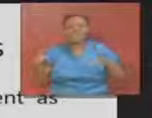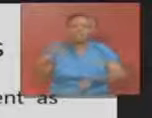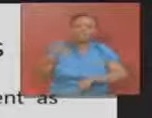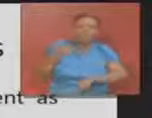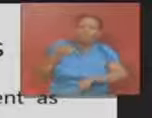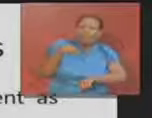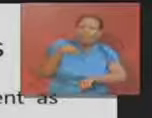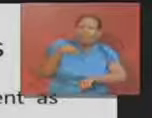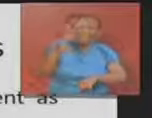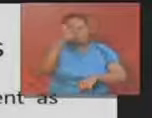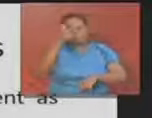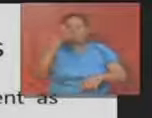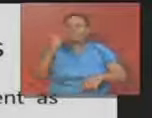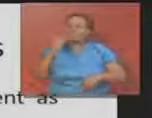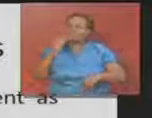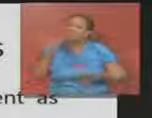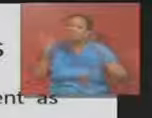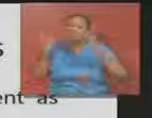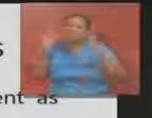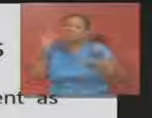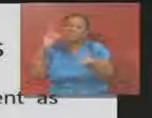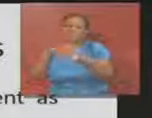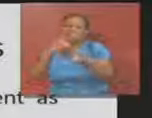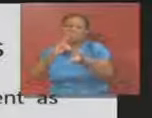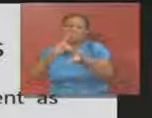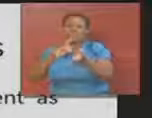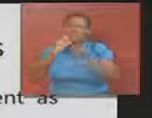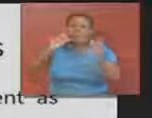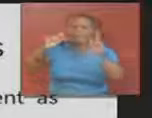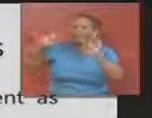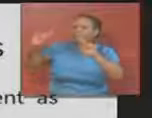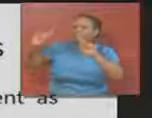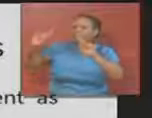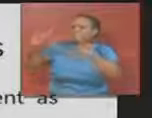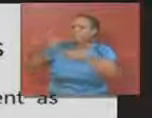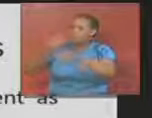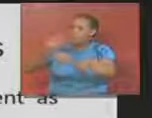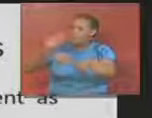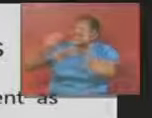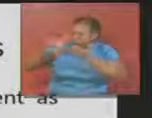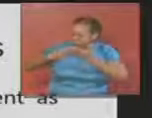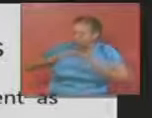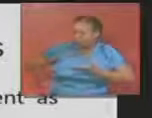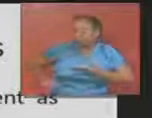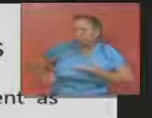see a healthcare professional. So the pandemic has indeed